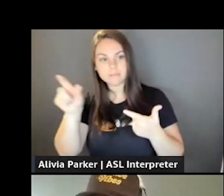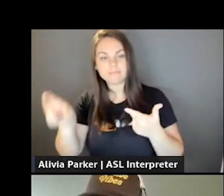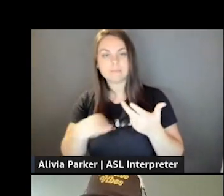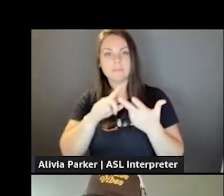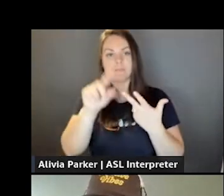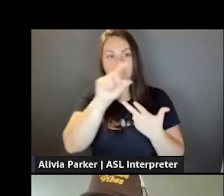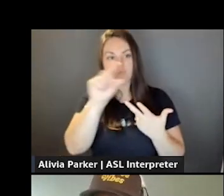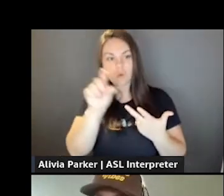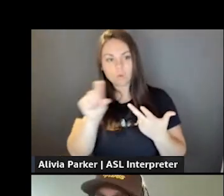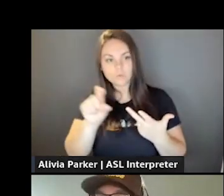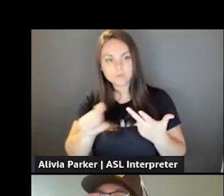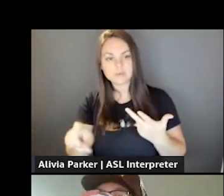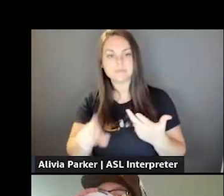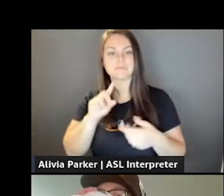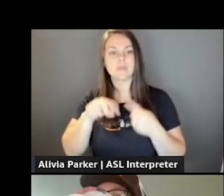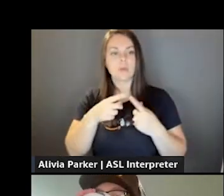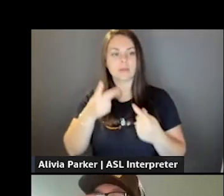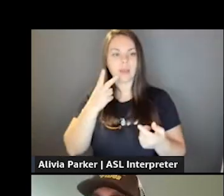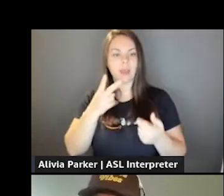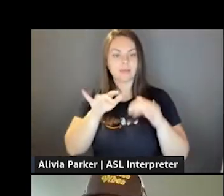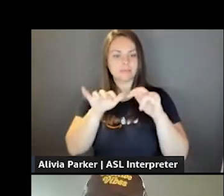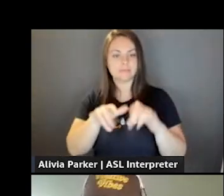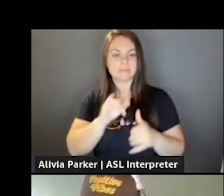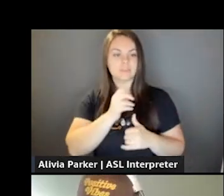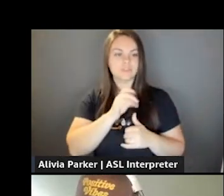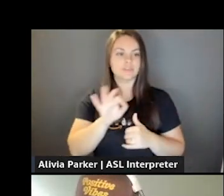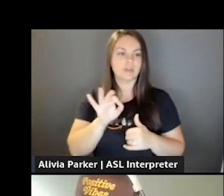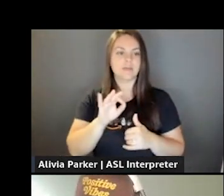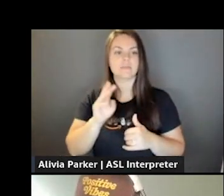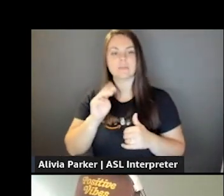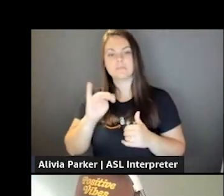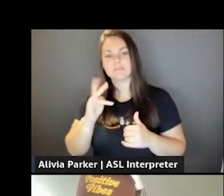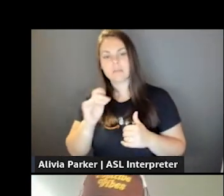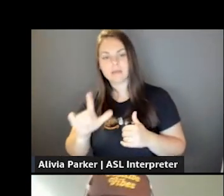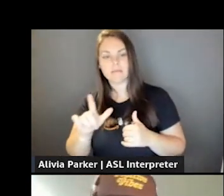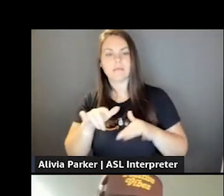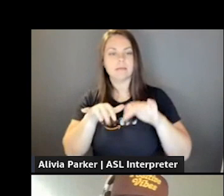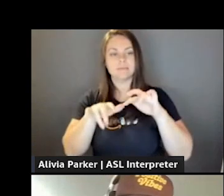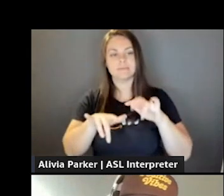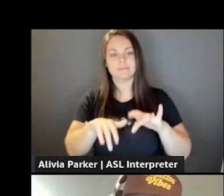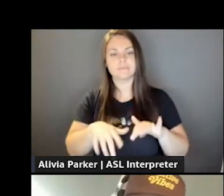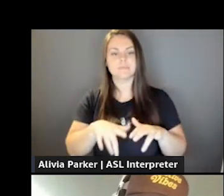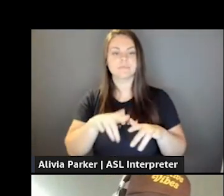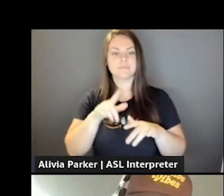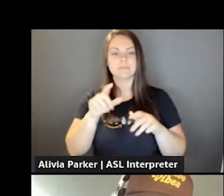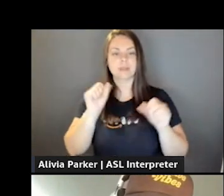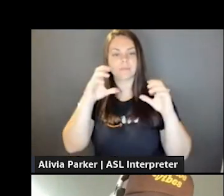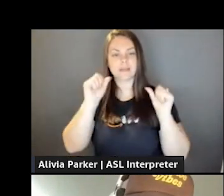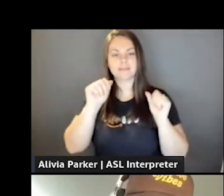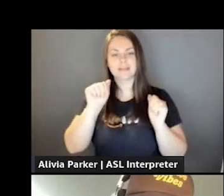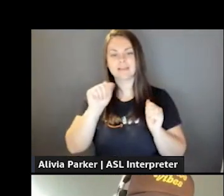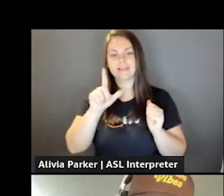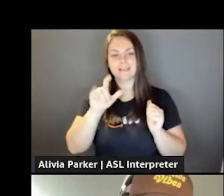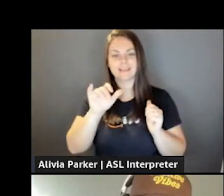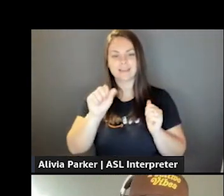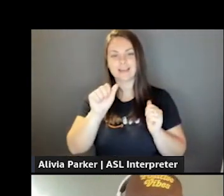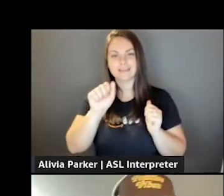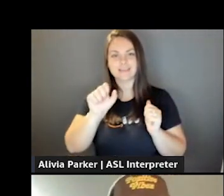say things like Jeff, and then we have Michael, and then we have our amazing ASL interpreter, we have Olivia in